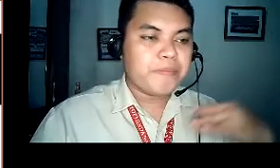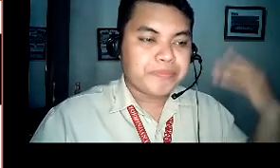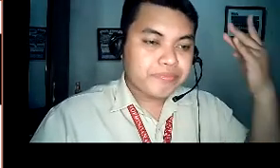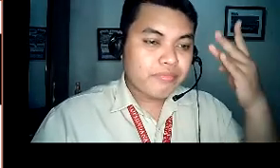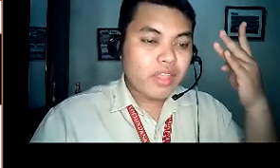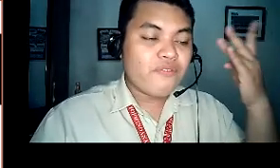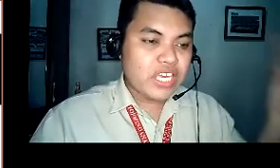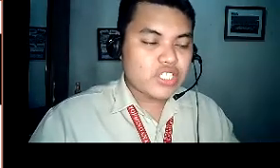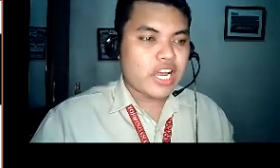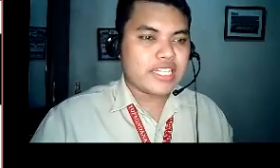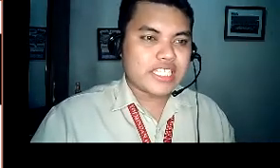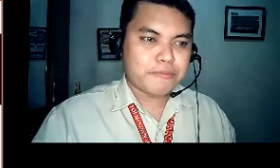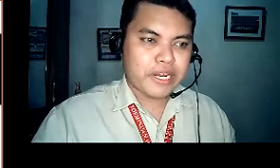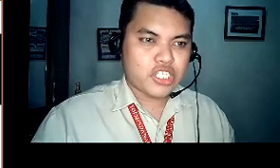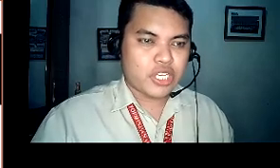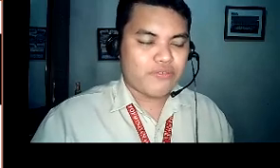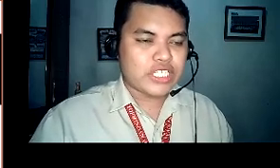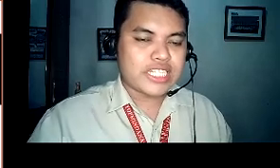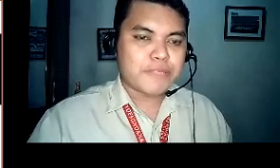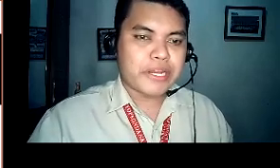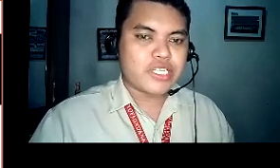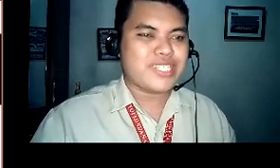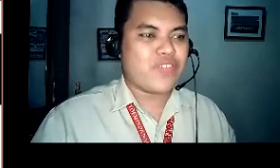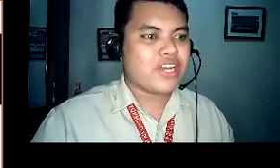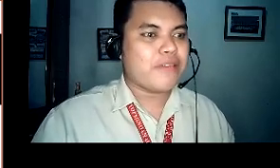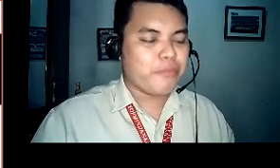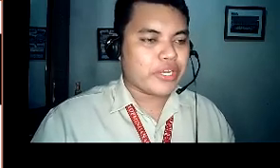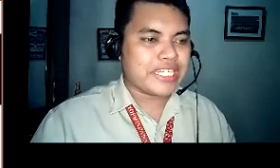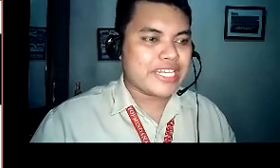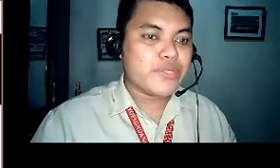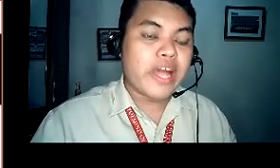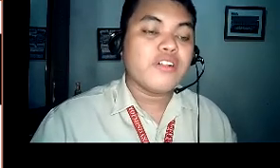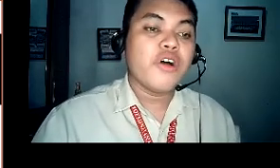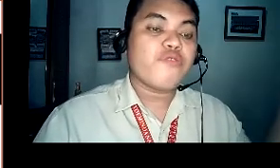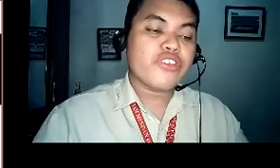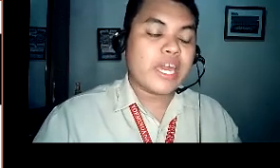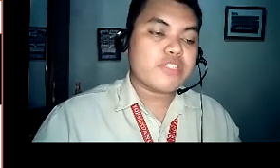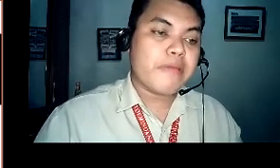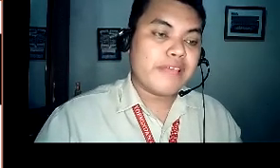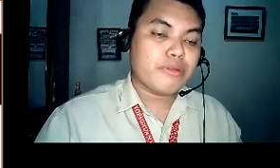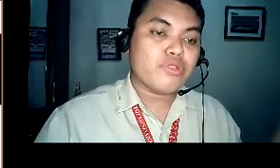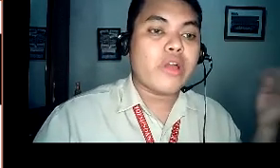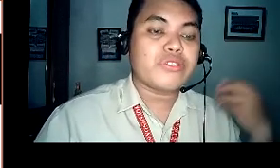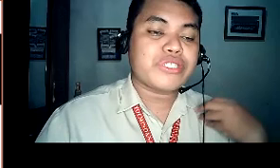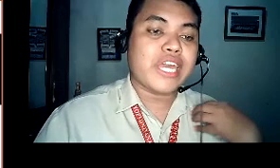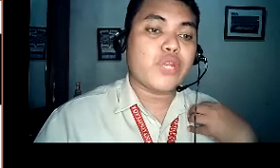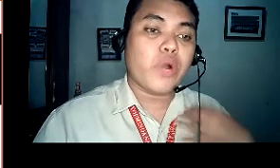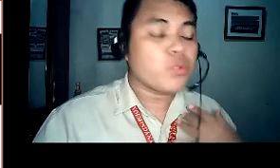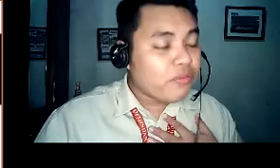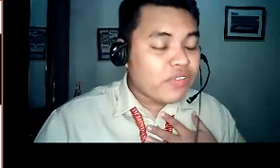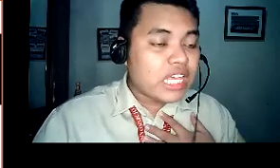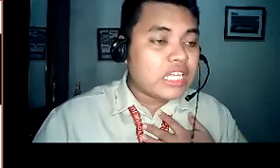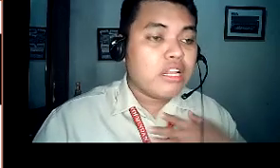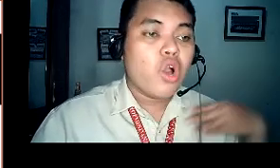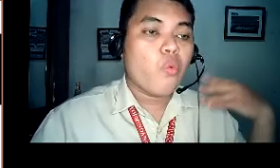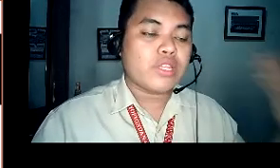our facial expression. Facial expression is very important as well for them to be able to understand what